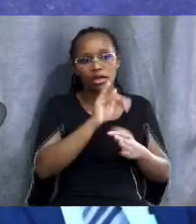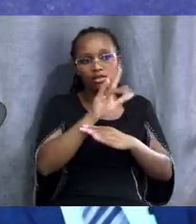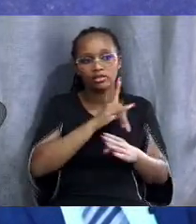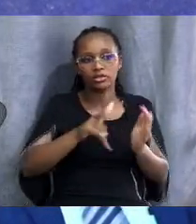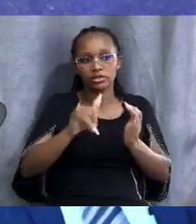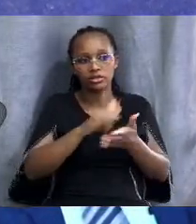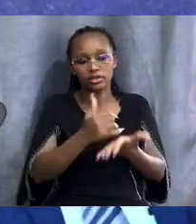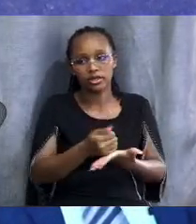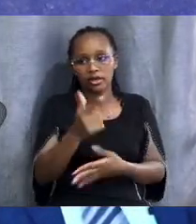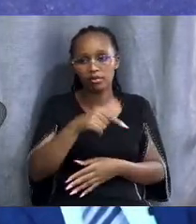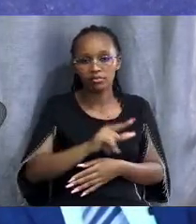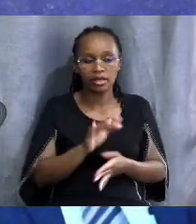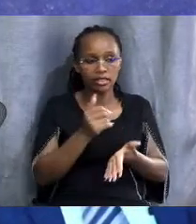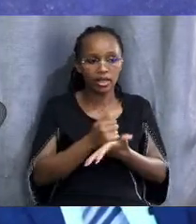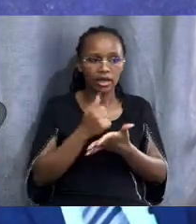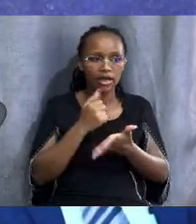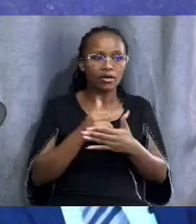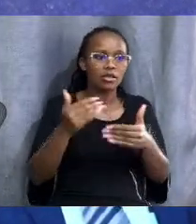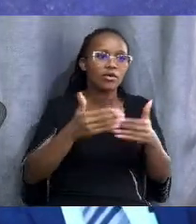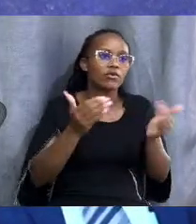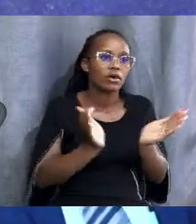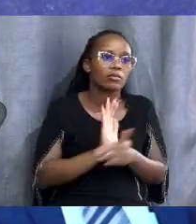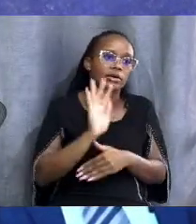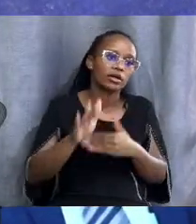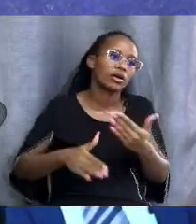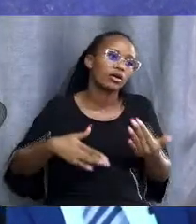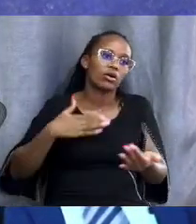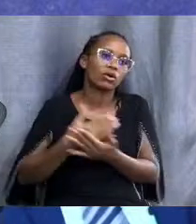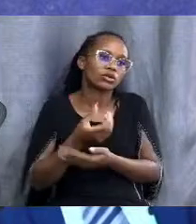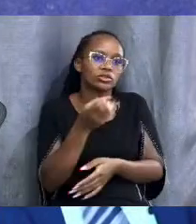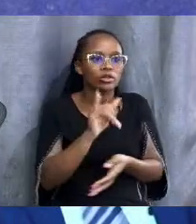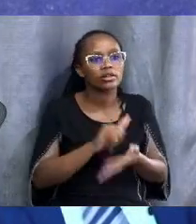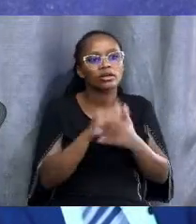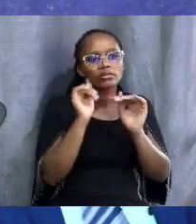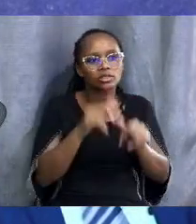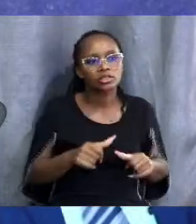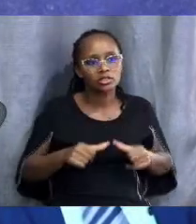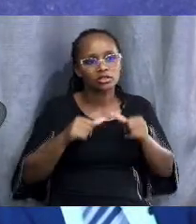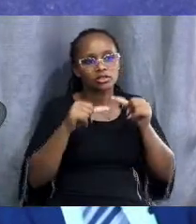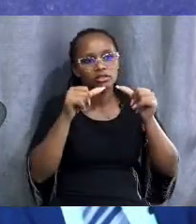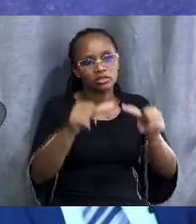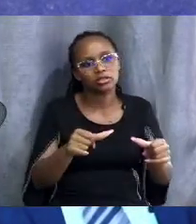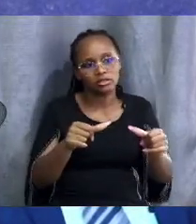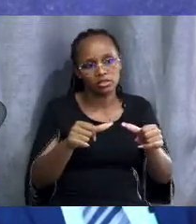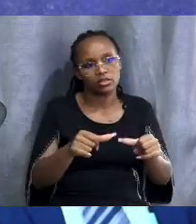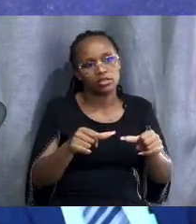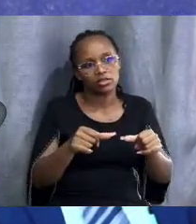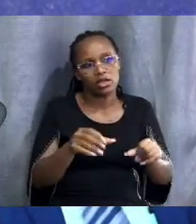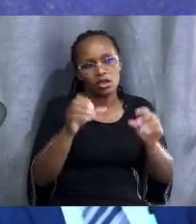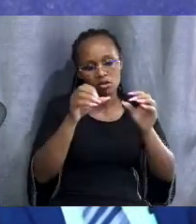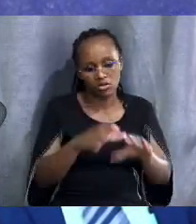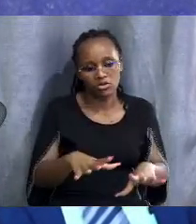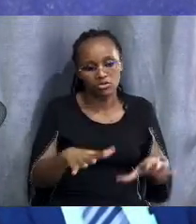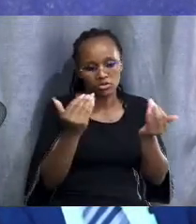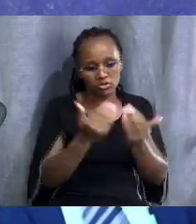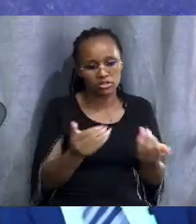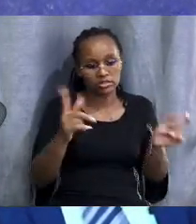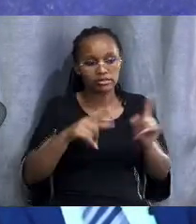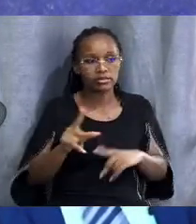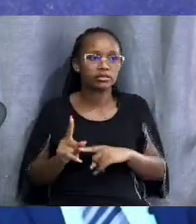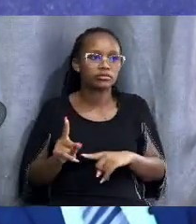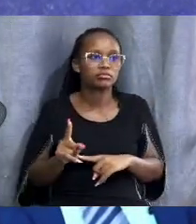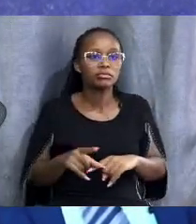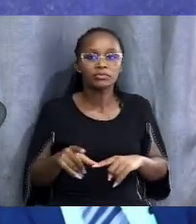Mungu atusaidie na asaidie familia, ili wasiendele wakiwapoteza watoto wao.